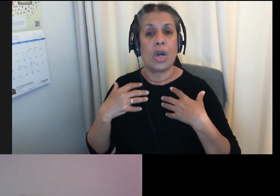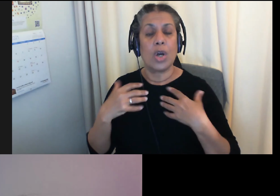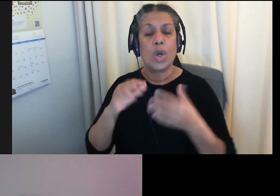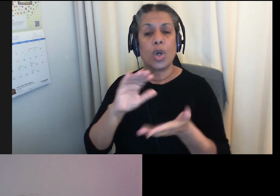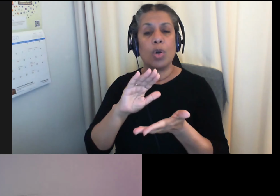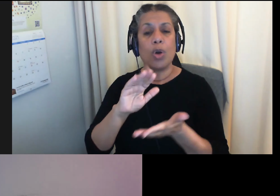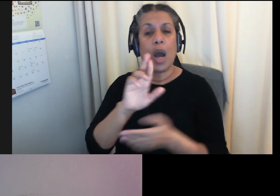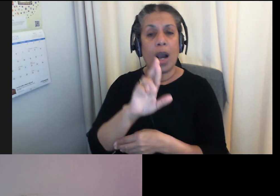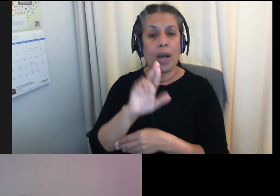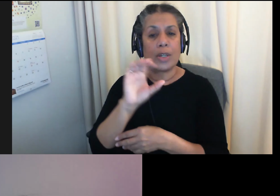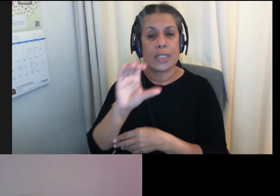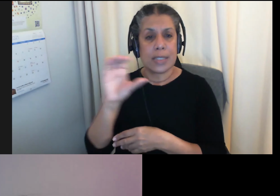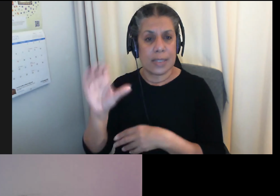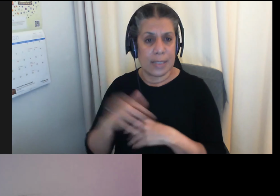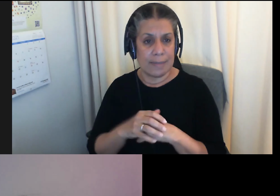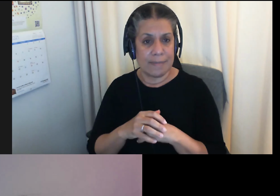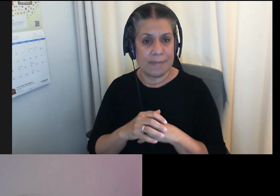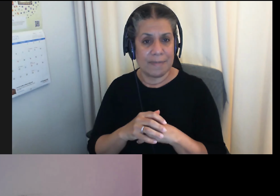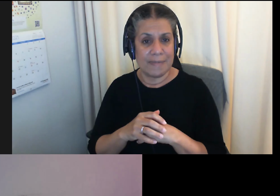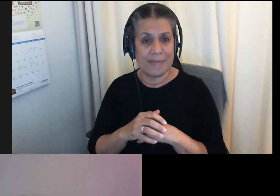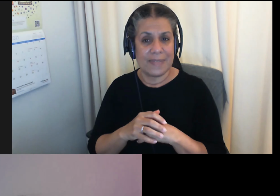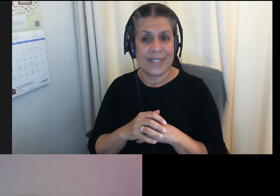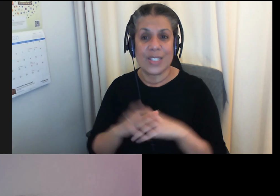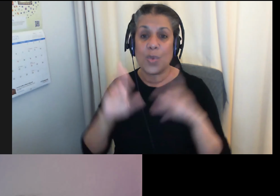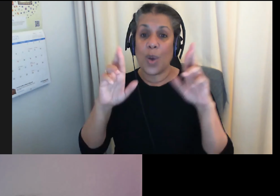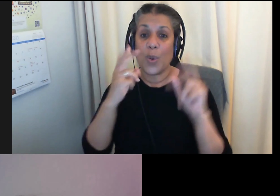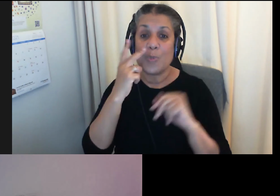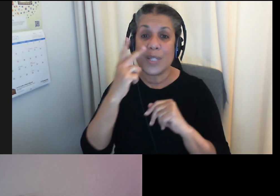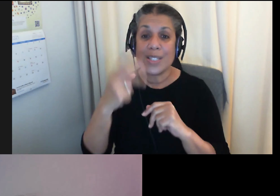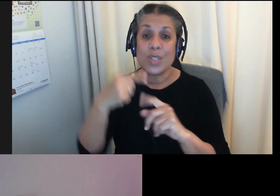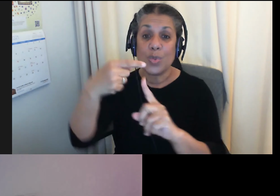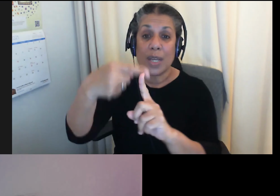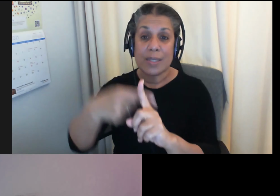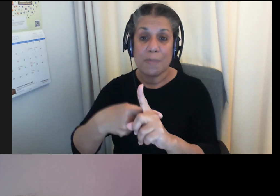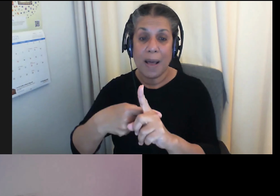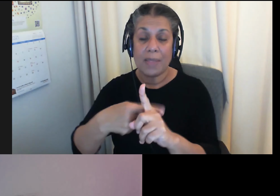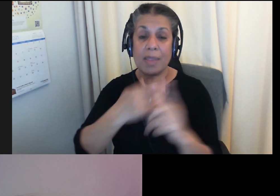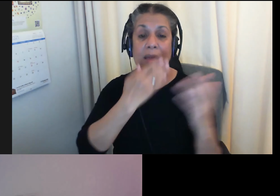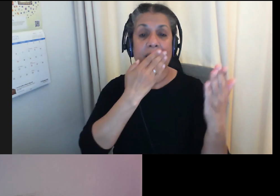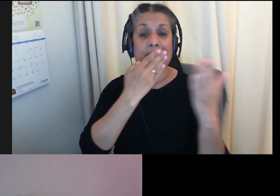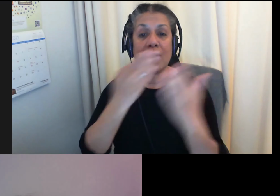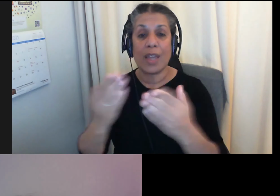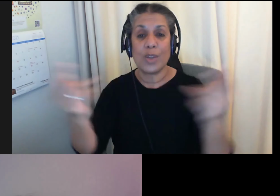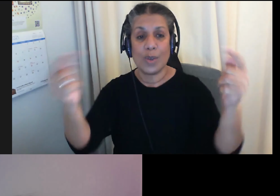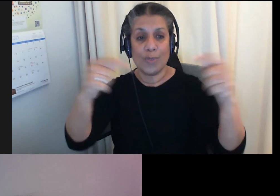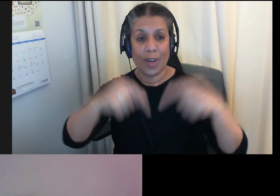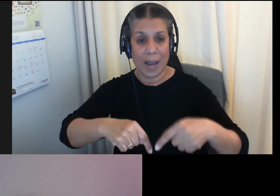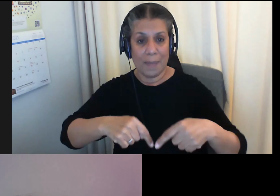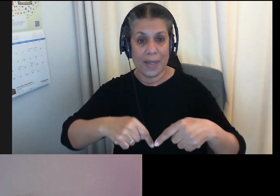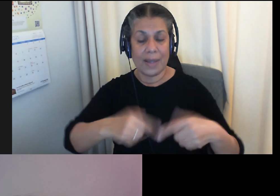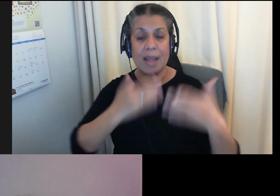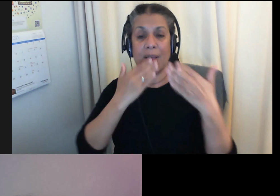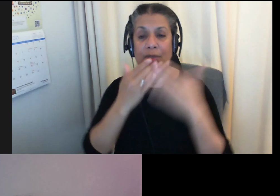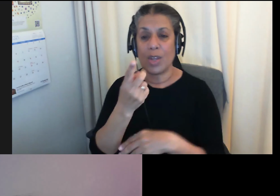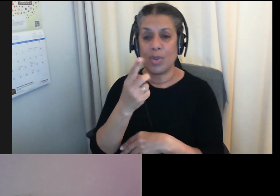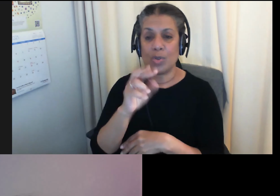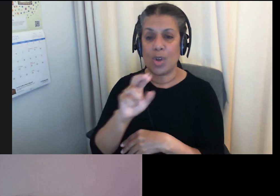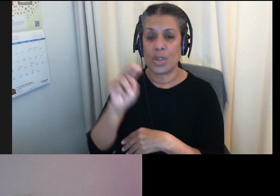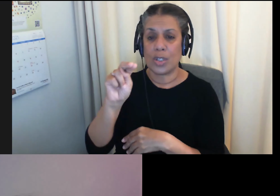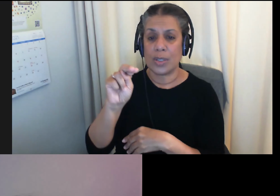centers. So hope to see you all then. And thanks everybody for coming. And thank you again, Dr. Neale